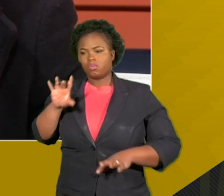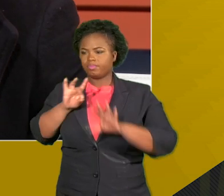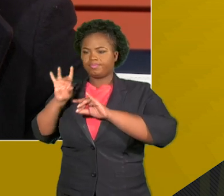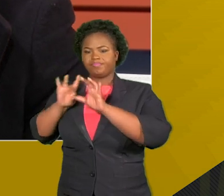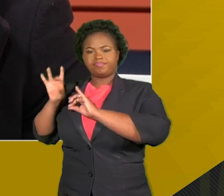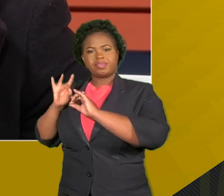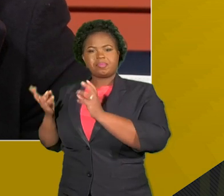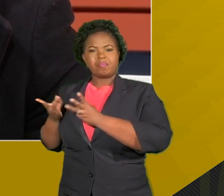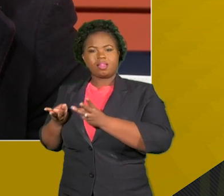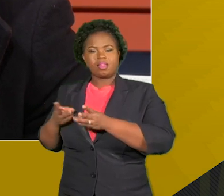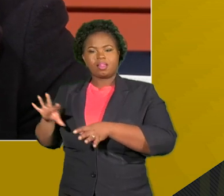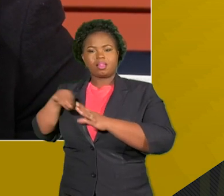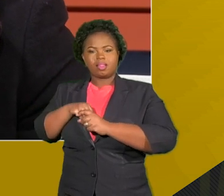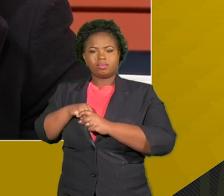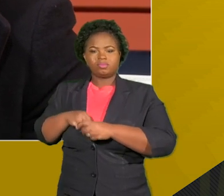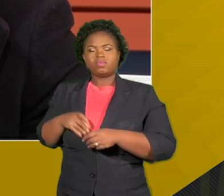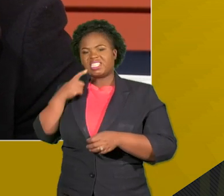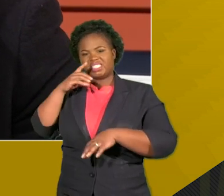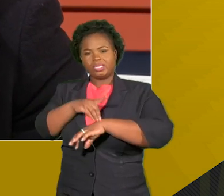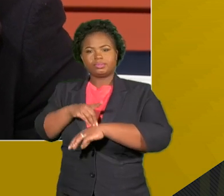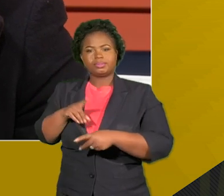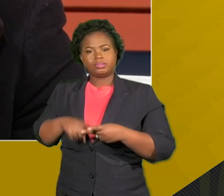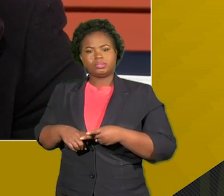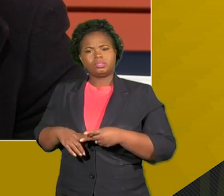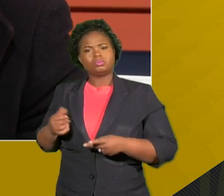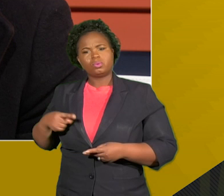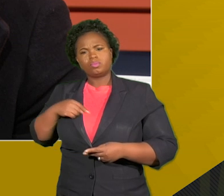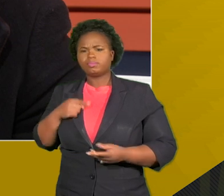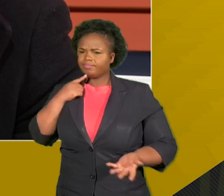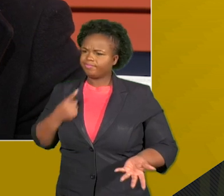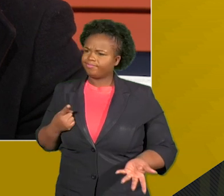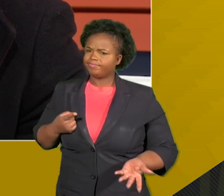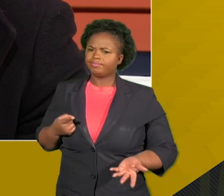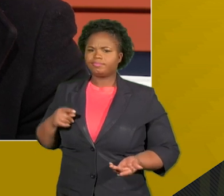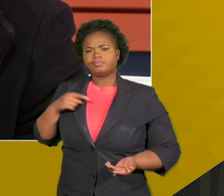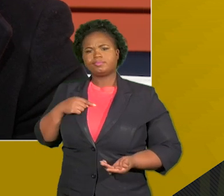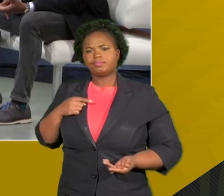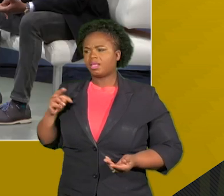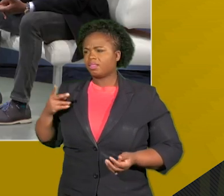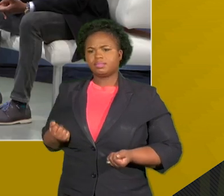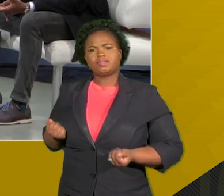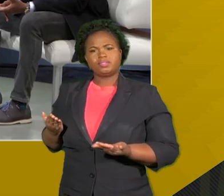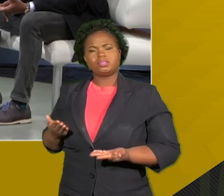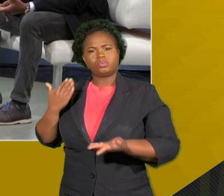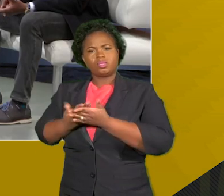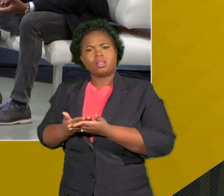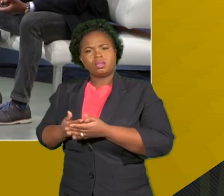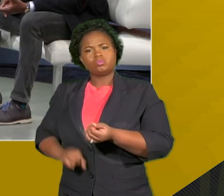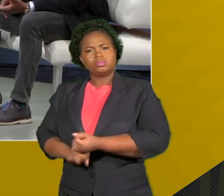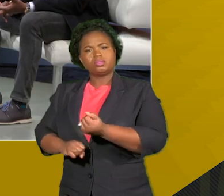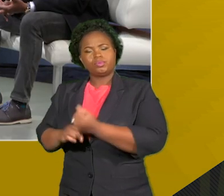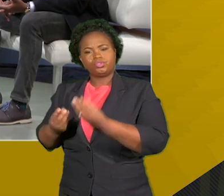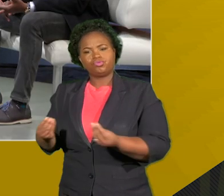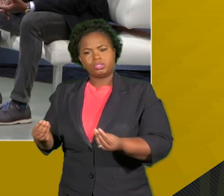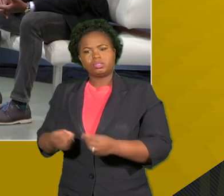from different walks in our club. Mm. So we've got dentists, we've got doctors. Nice. So we're saying, so what other services can we give to these kids? Yeah. We're